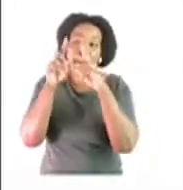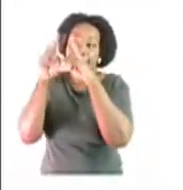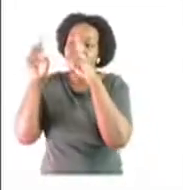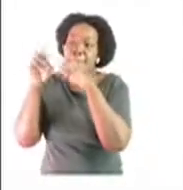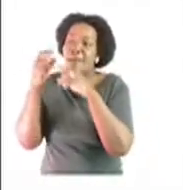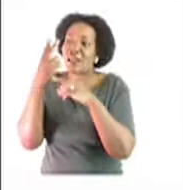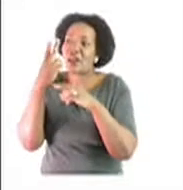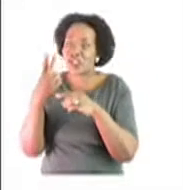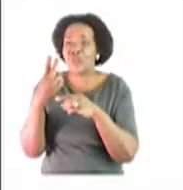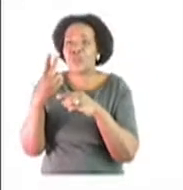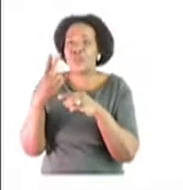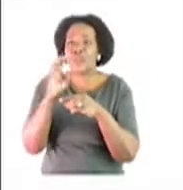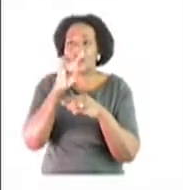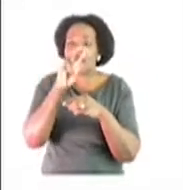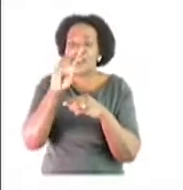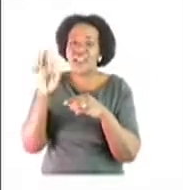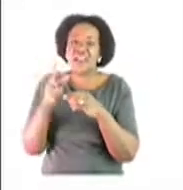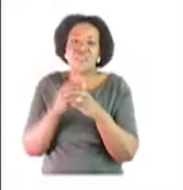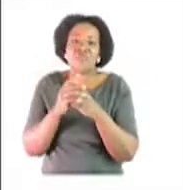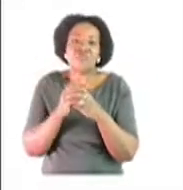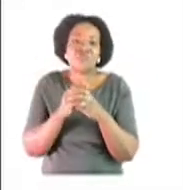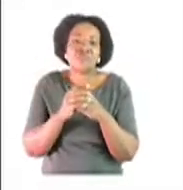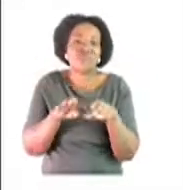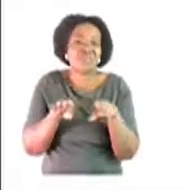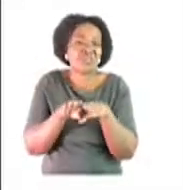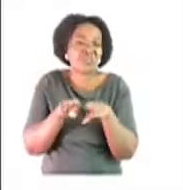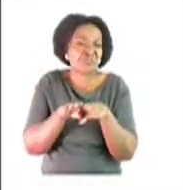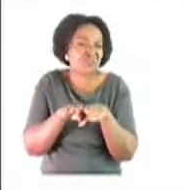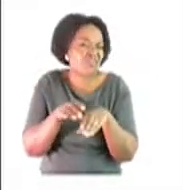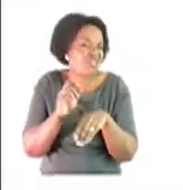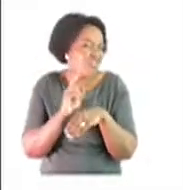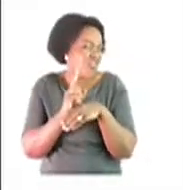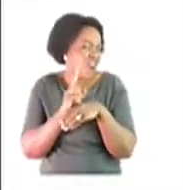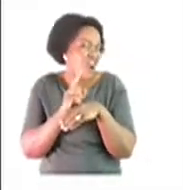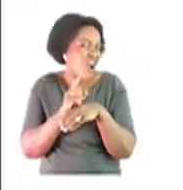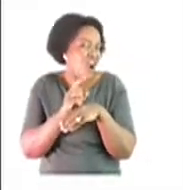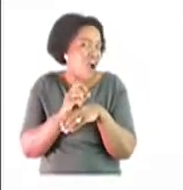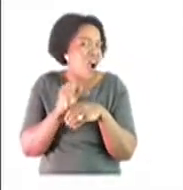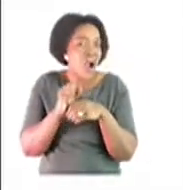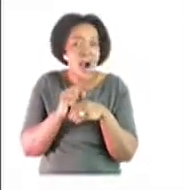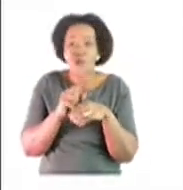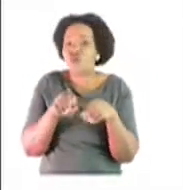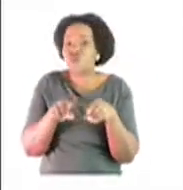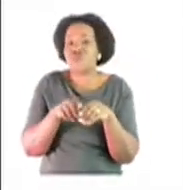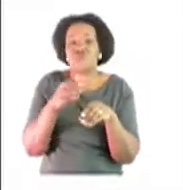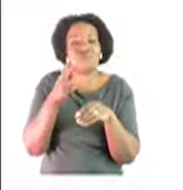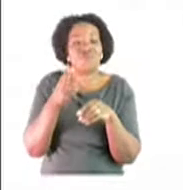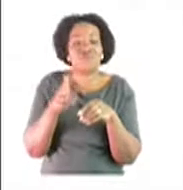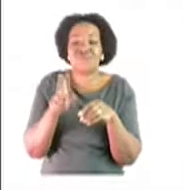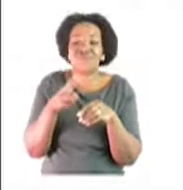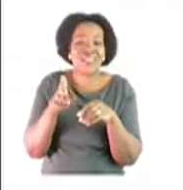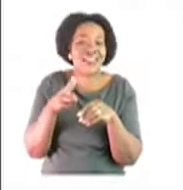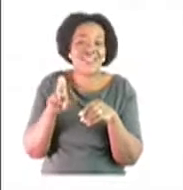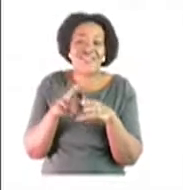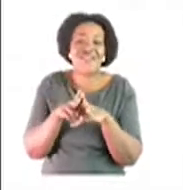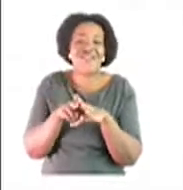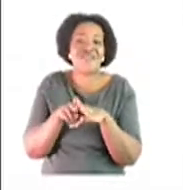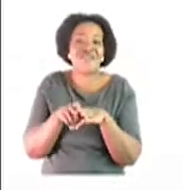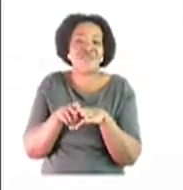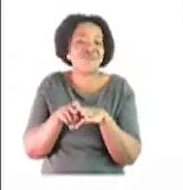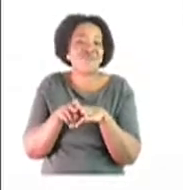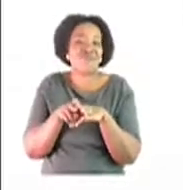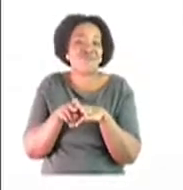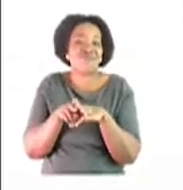So let's try the first one. I do 6 years old. Does it make sense?